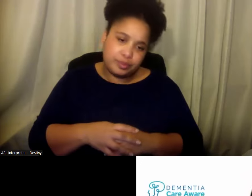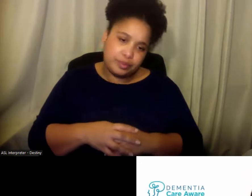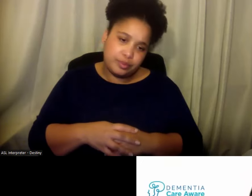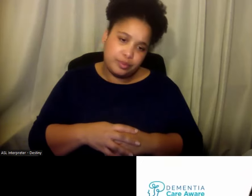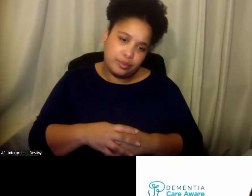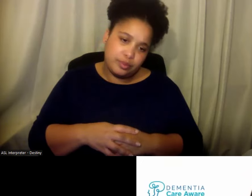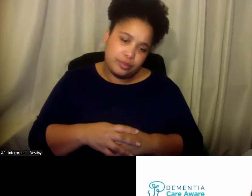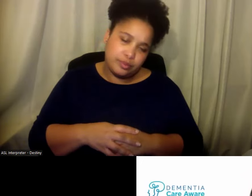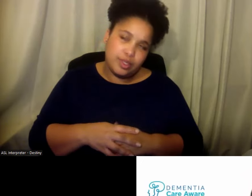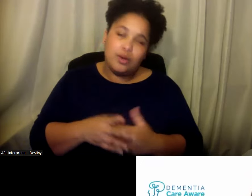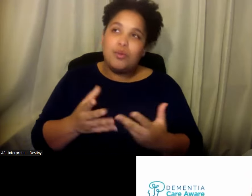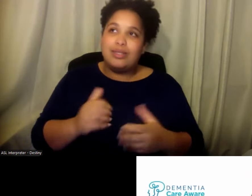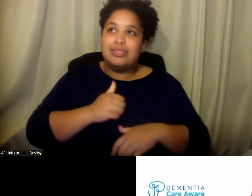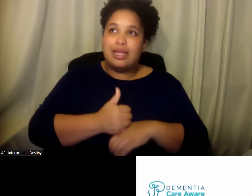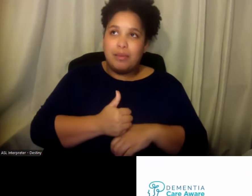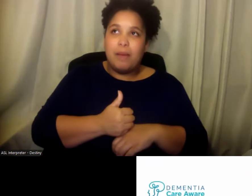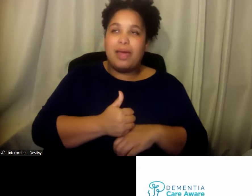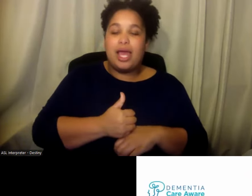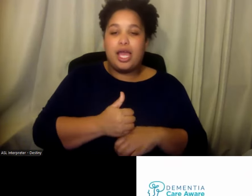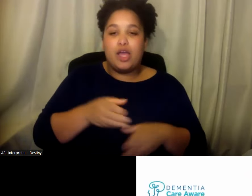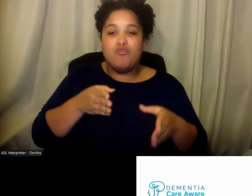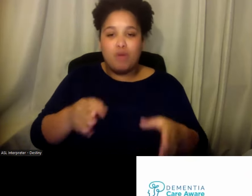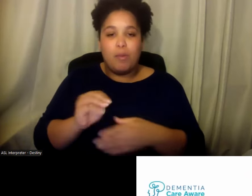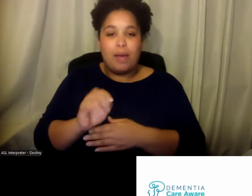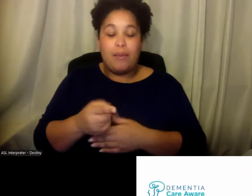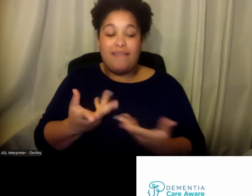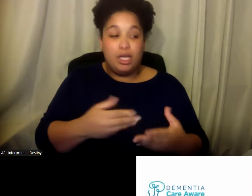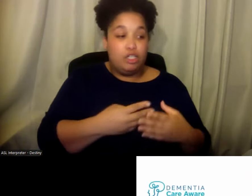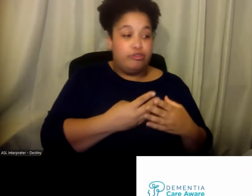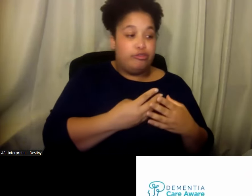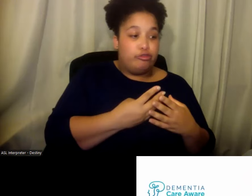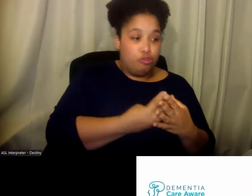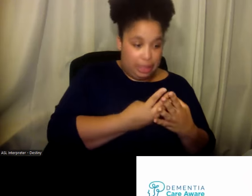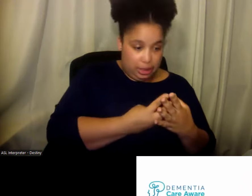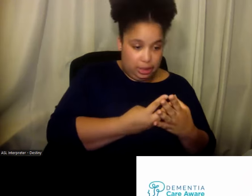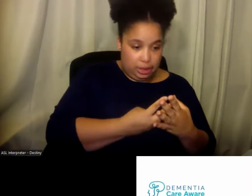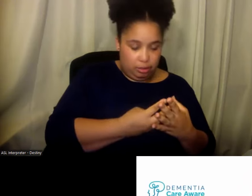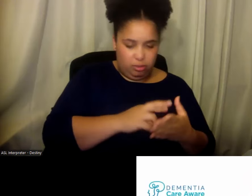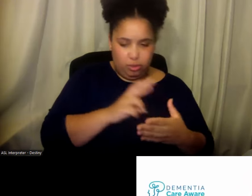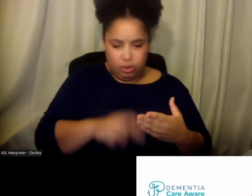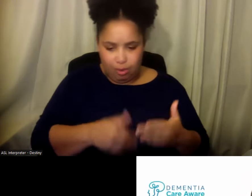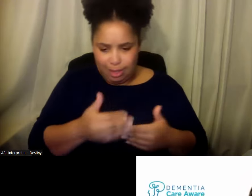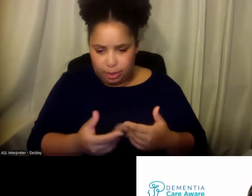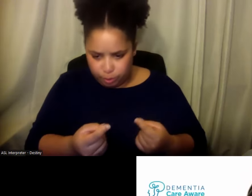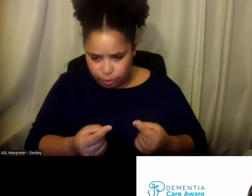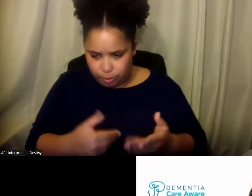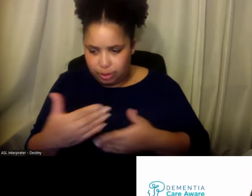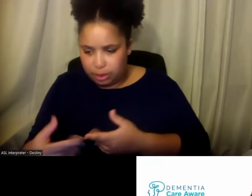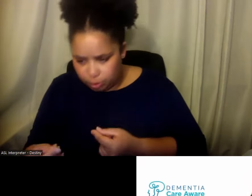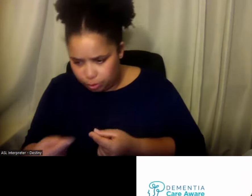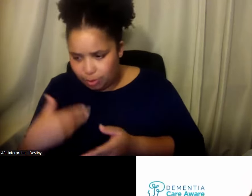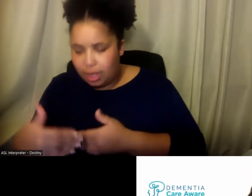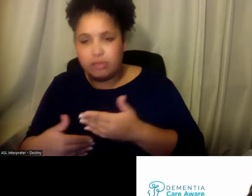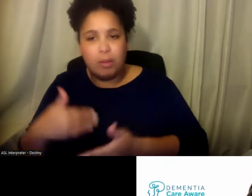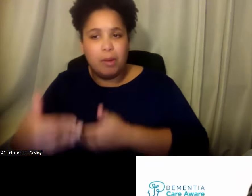of like a roadmap, where am I now? Okay, I did a screening, there's this result, where am I and what would the next steps be? And for